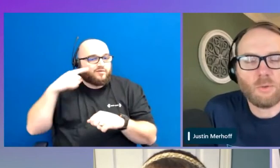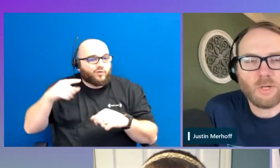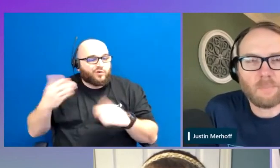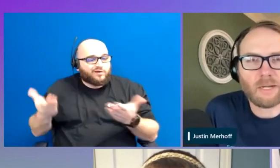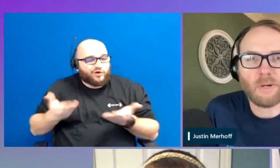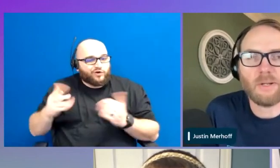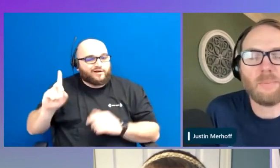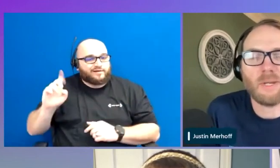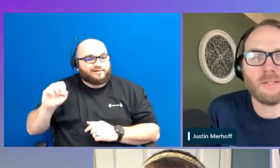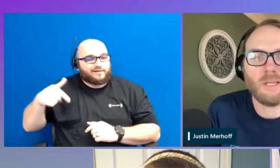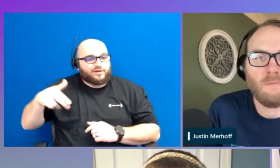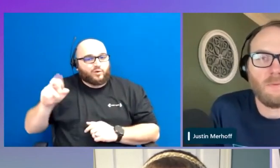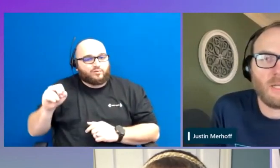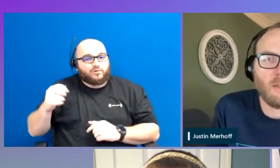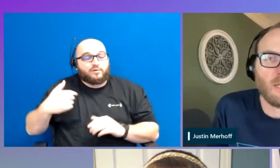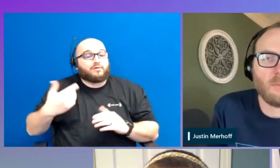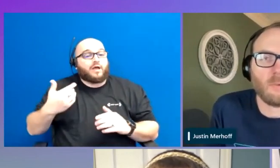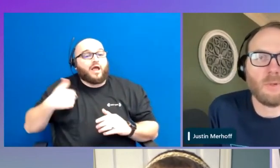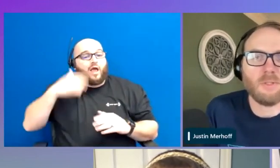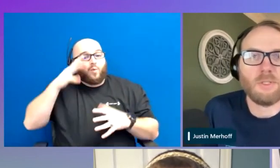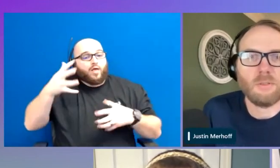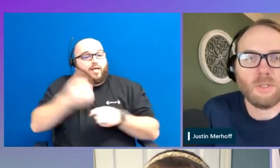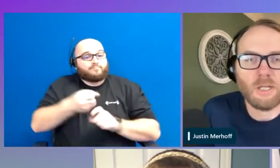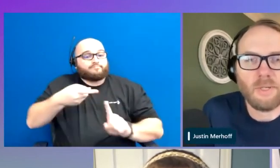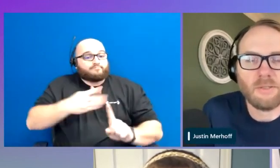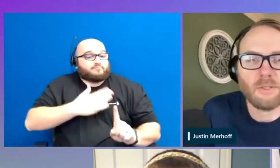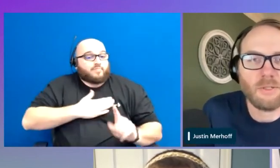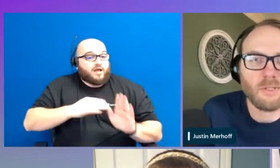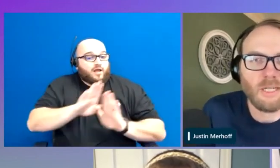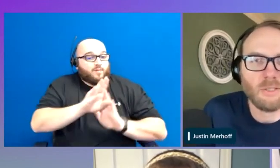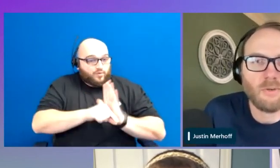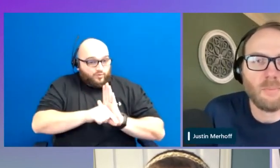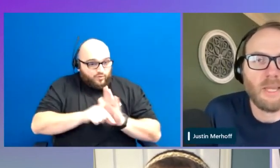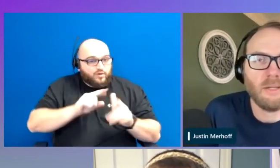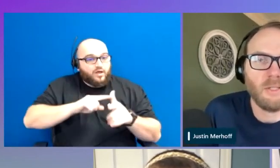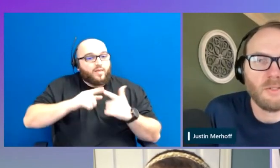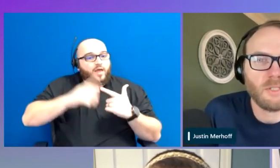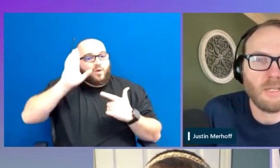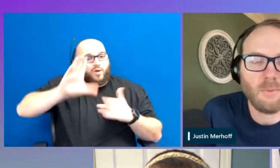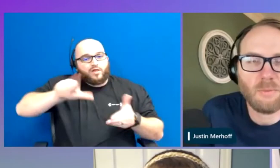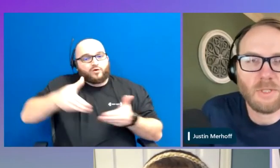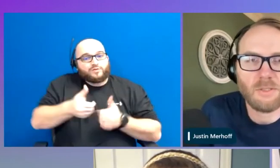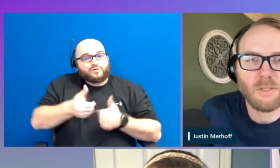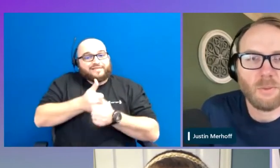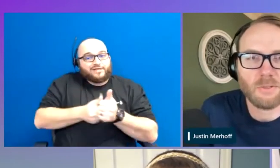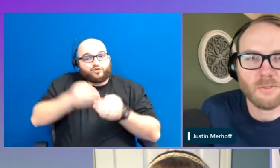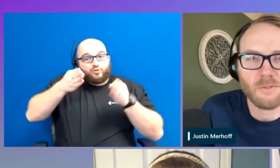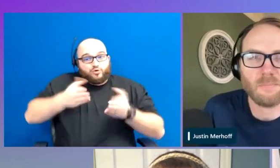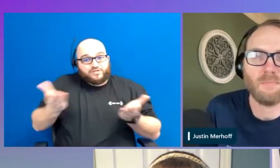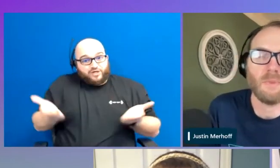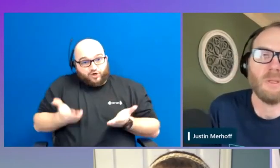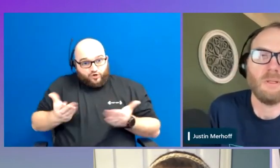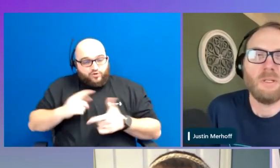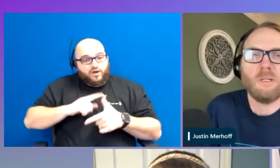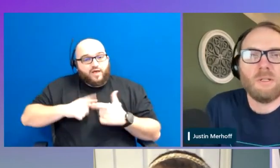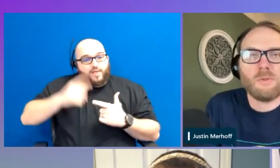going to give you a quick background on myself, and then I'm going to introduce each of our panelists, and we will get to the